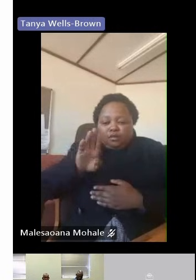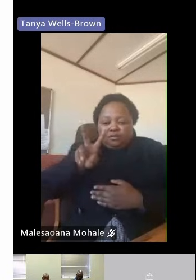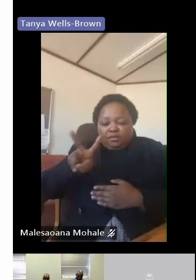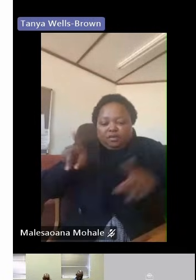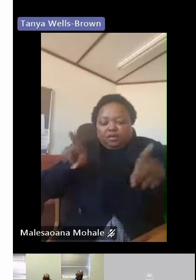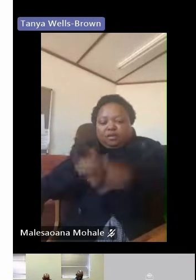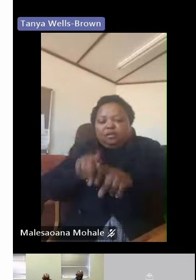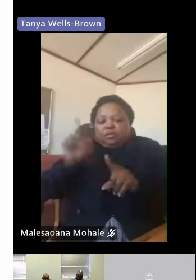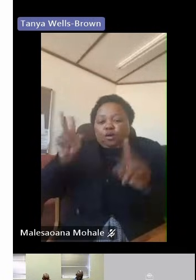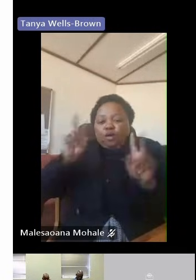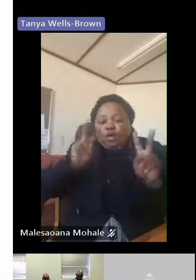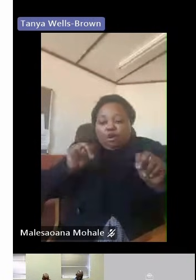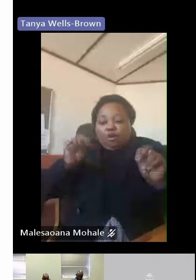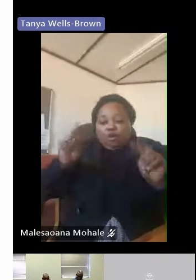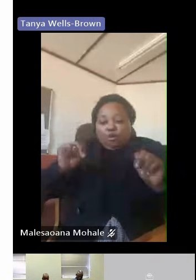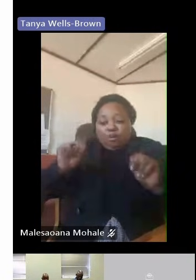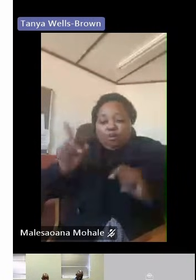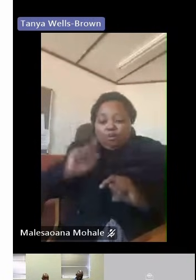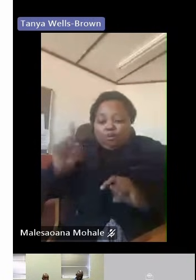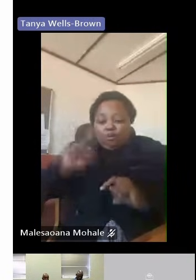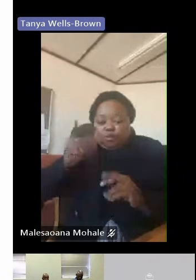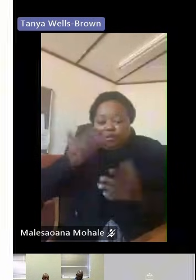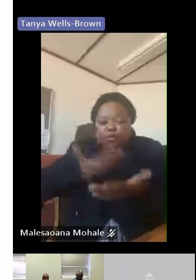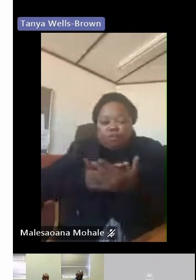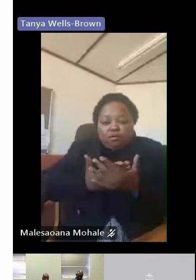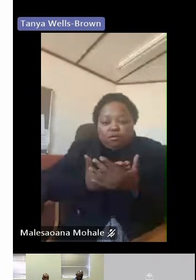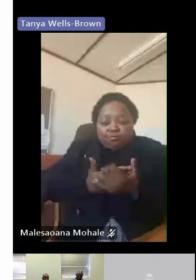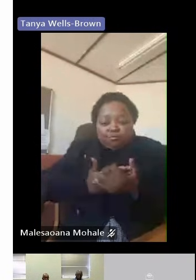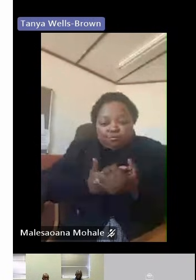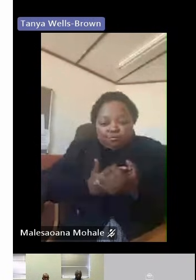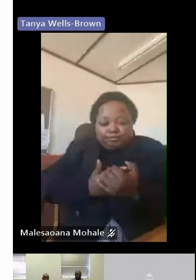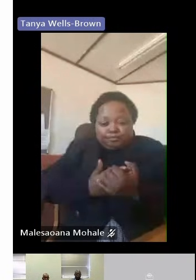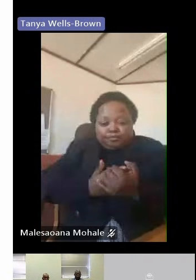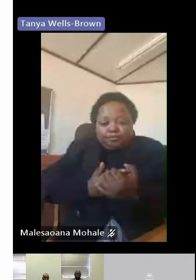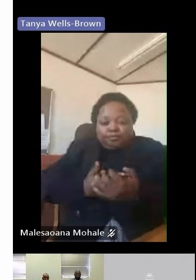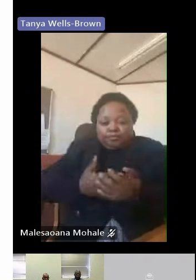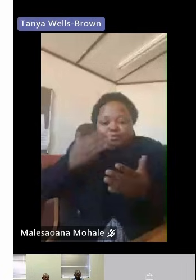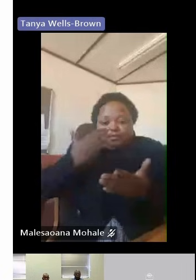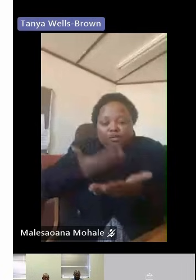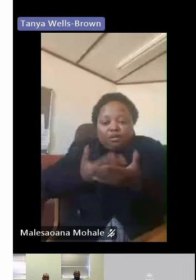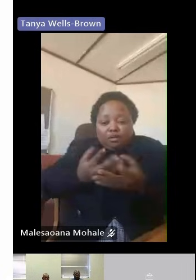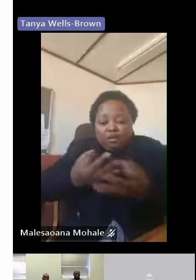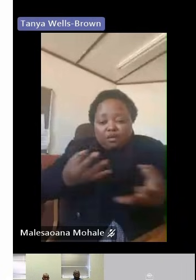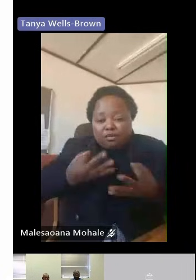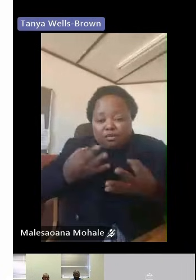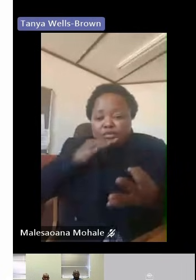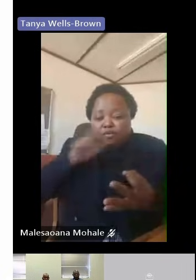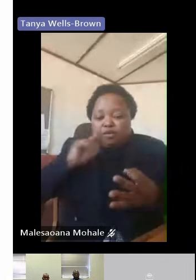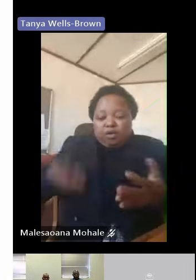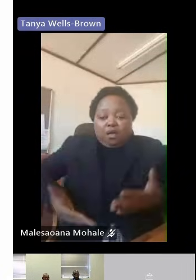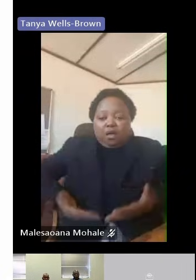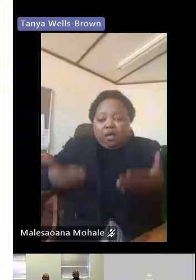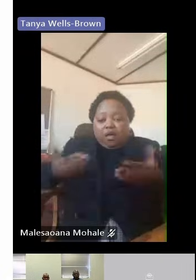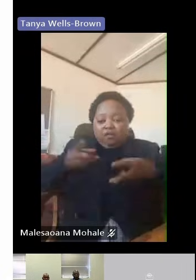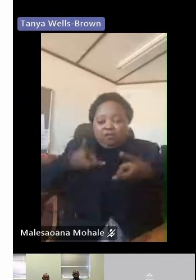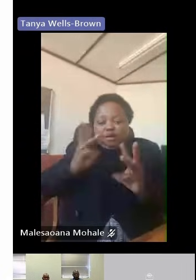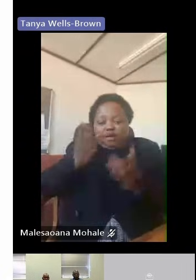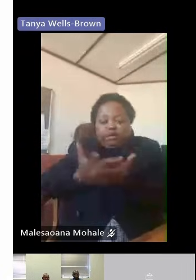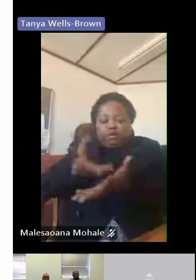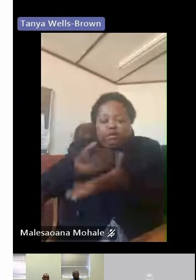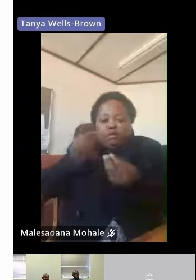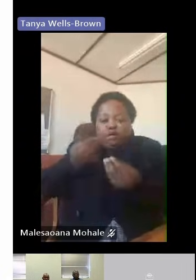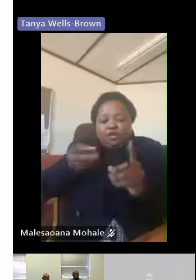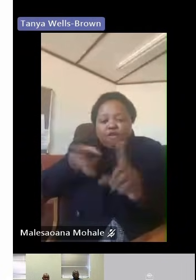normalization frequently came across as something that the way that health workers absorbed. Victim blaming attitudes